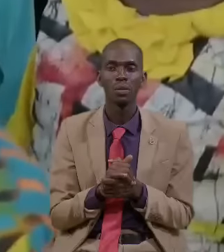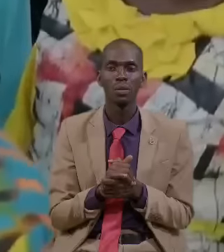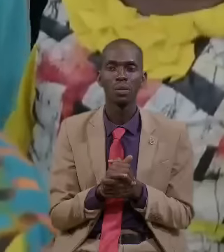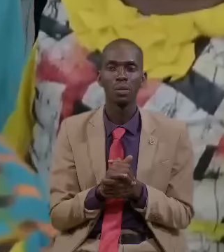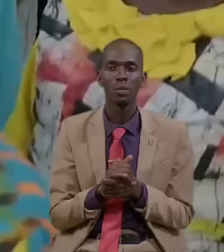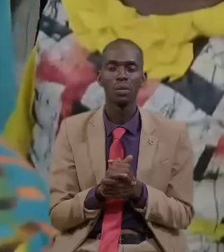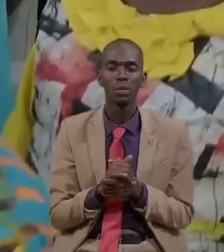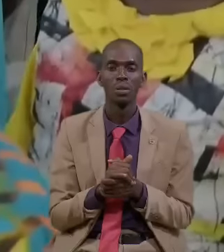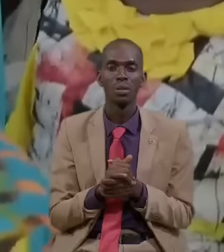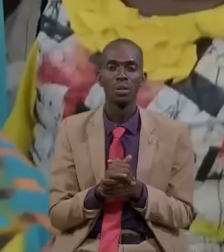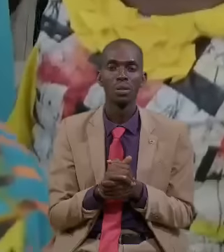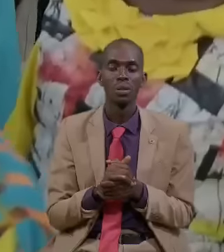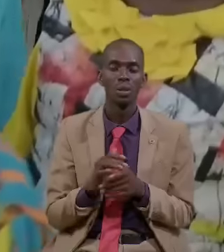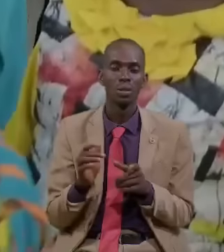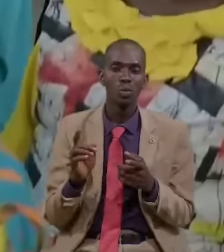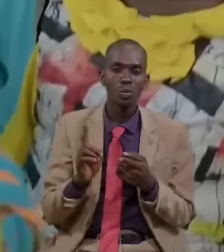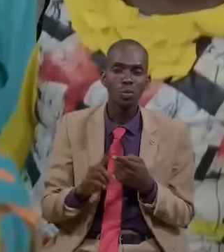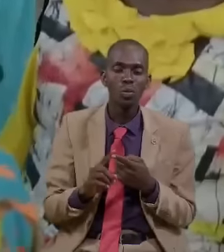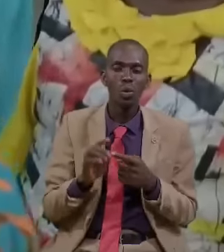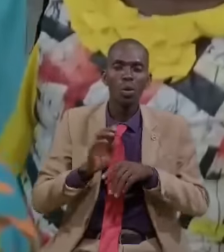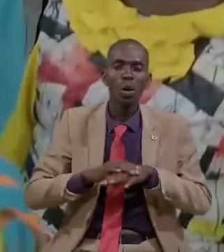As to how to feed well.